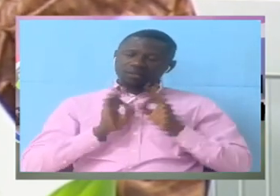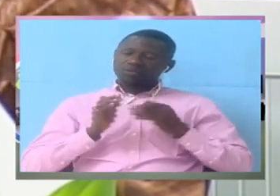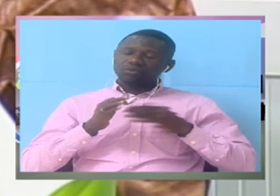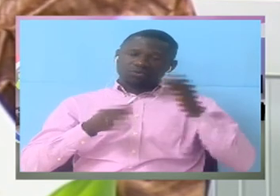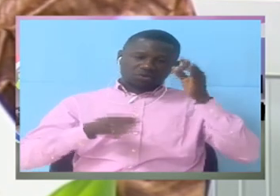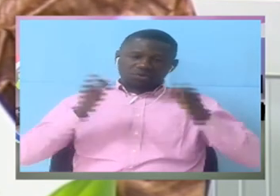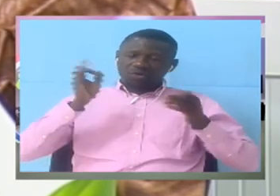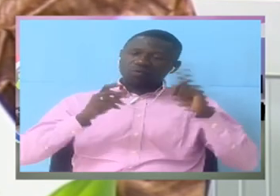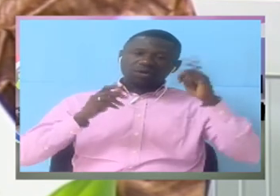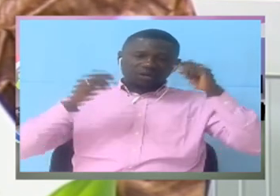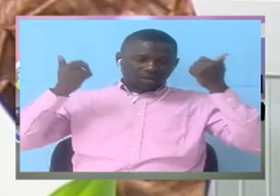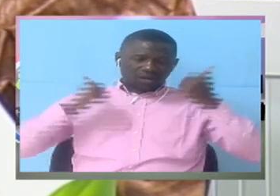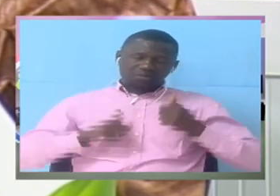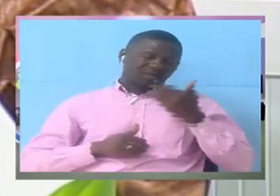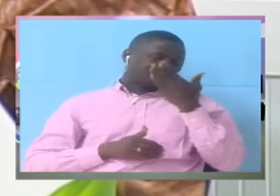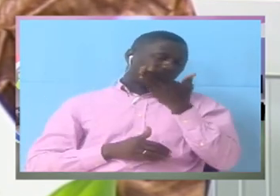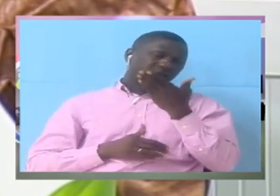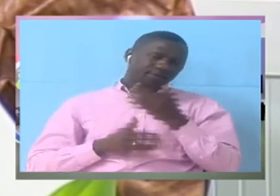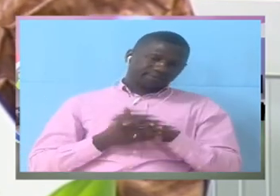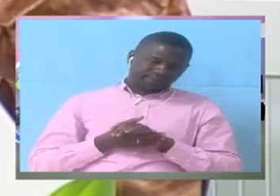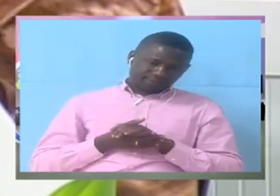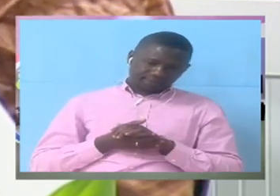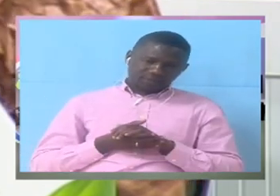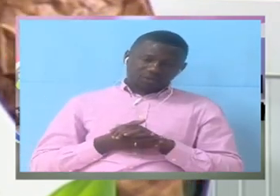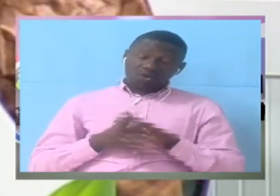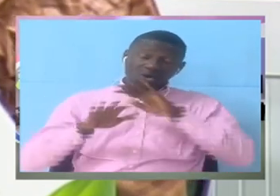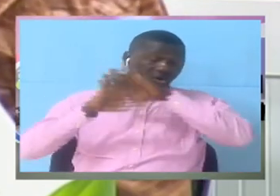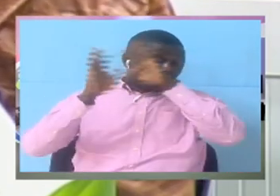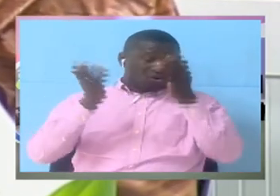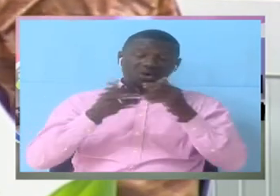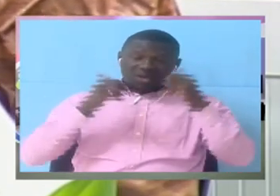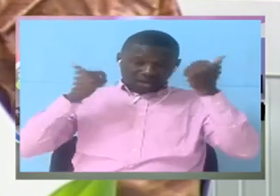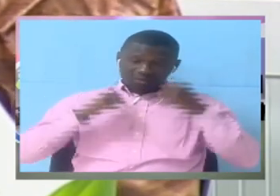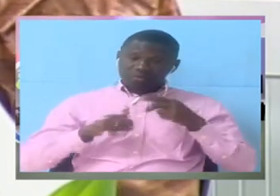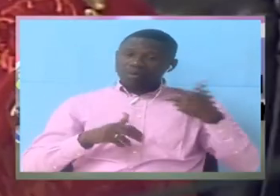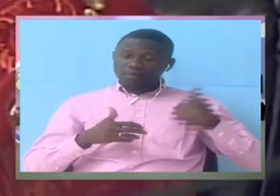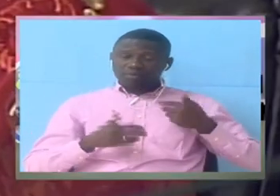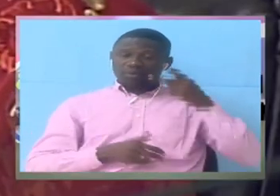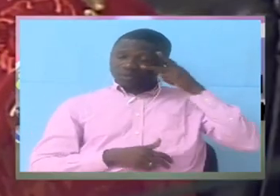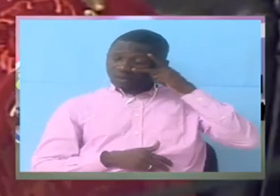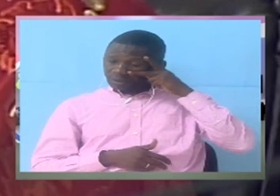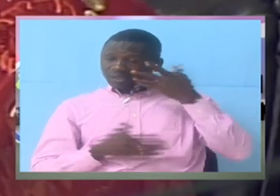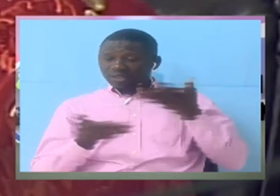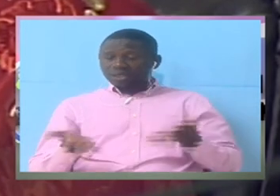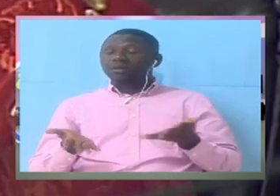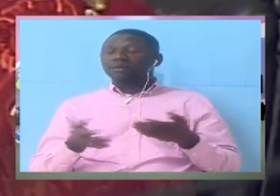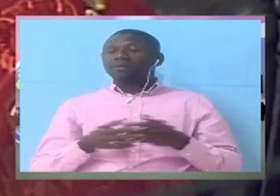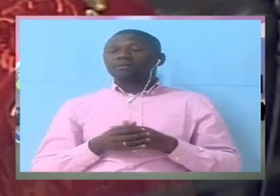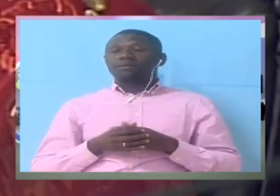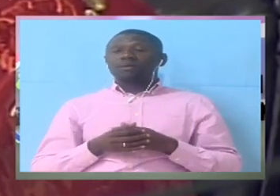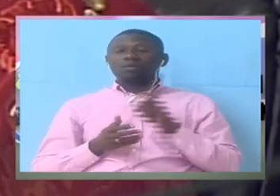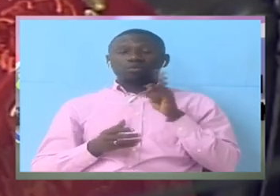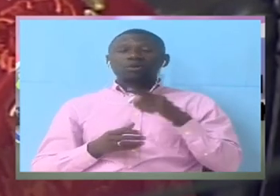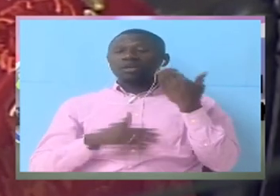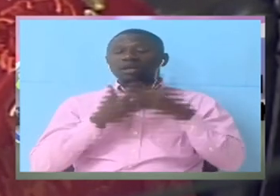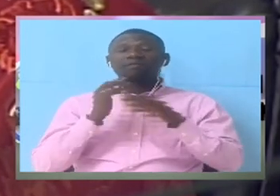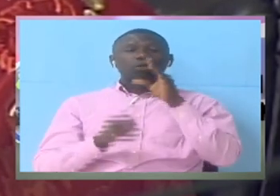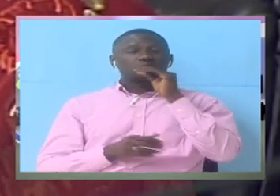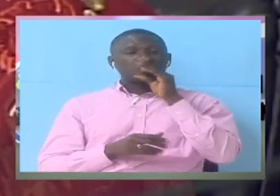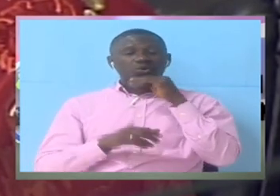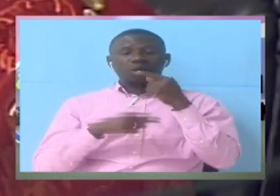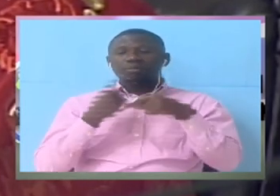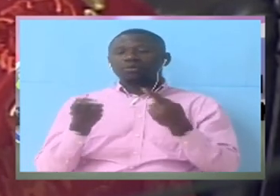And yesterday, what was happening when people have been taken to court? All of that happened in the presence of all people. But no